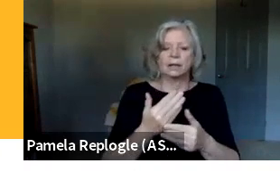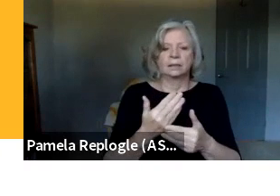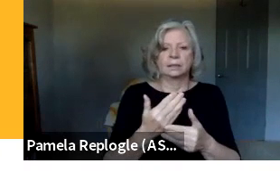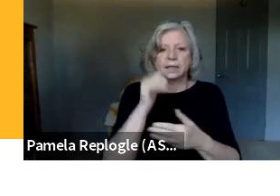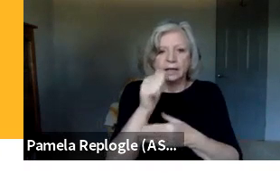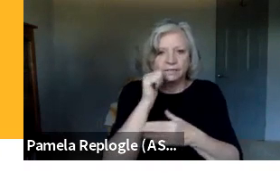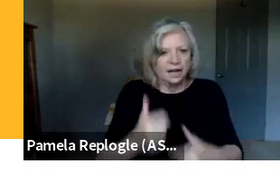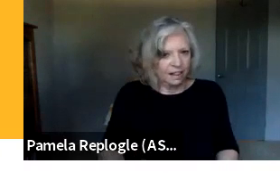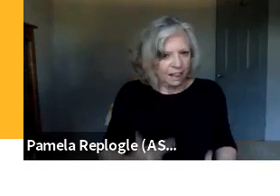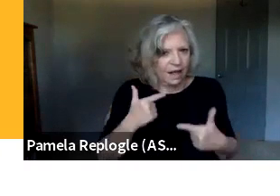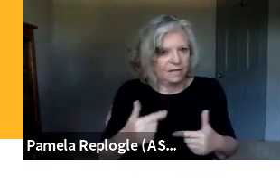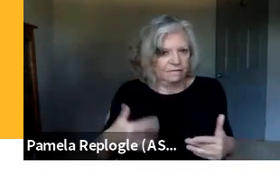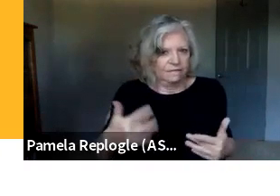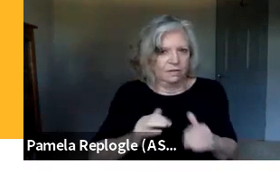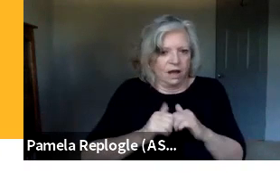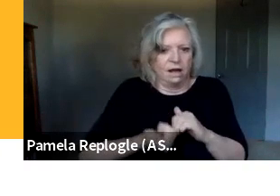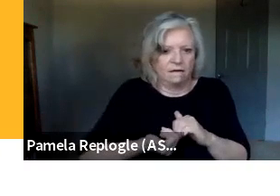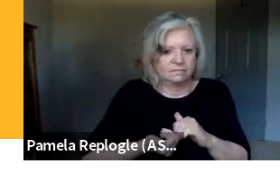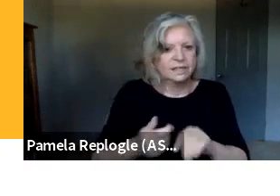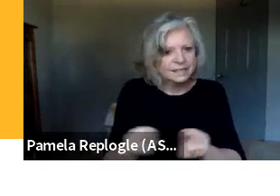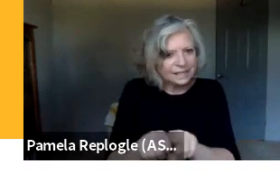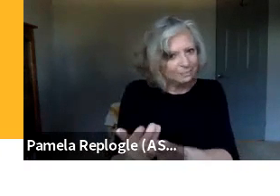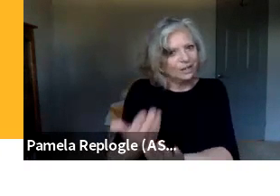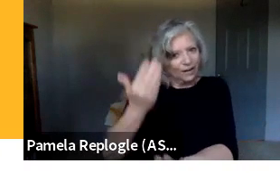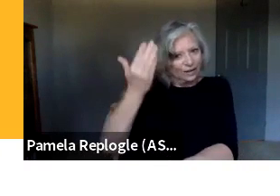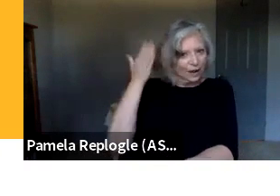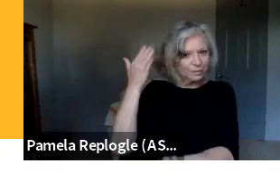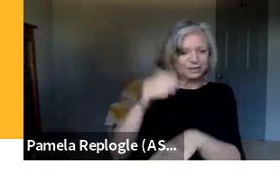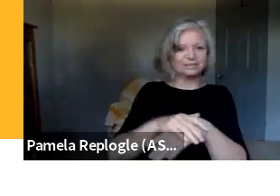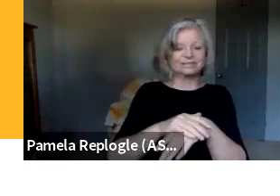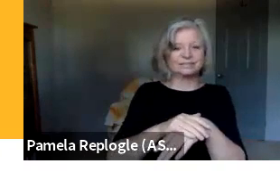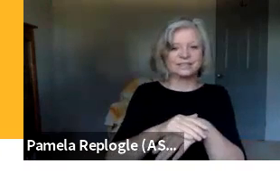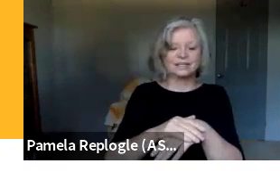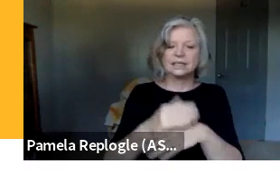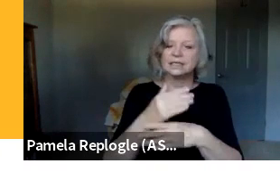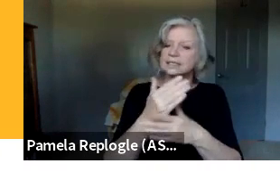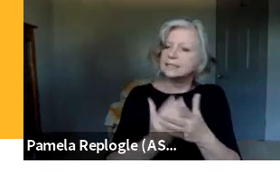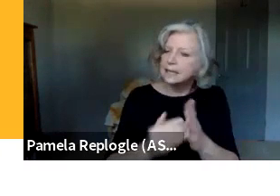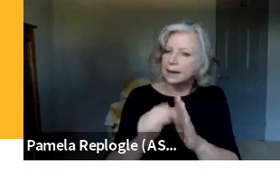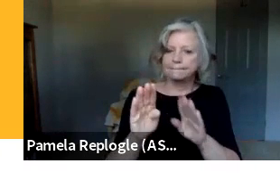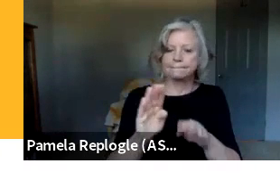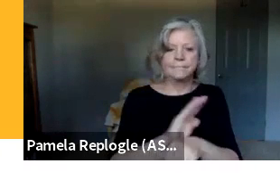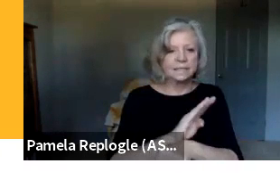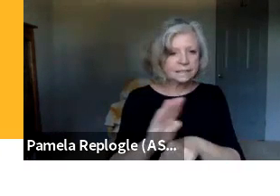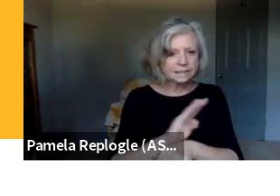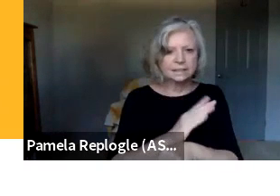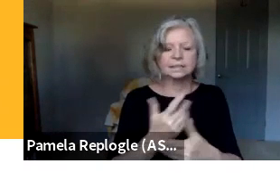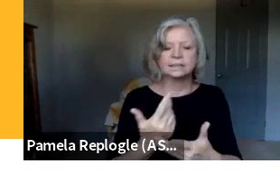COVID-19 in terms of our restrictions in certain businesses and in everyday